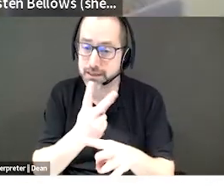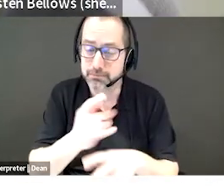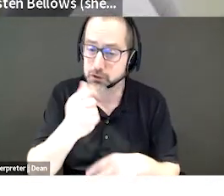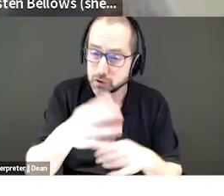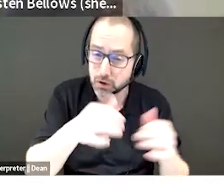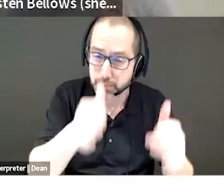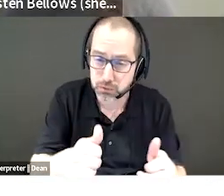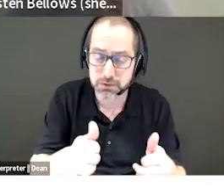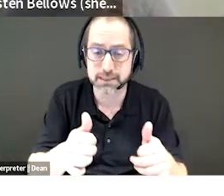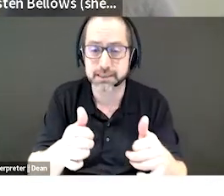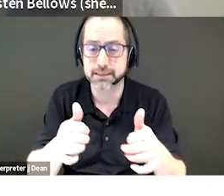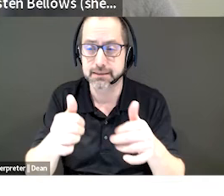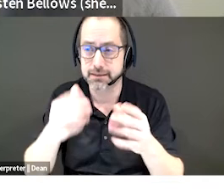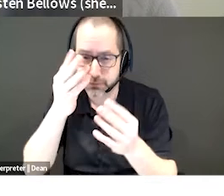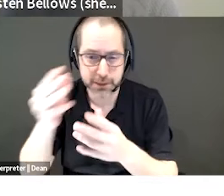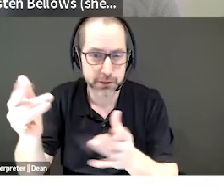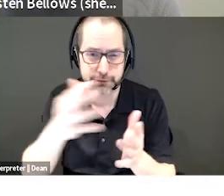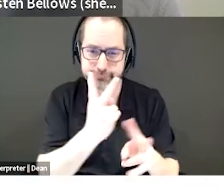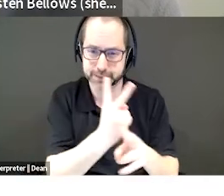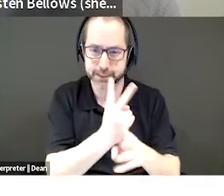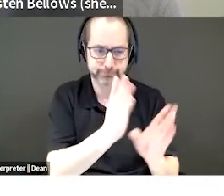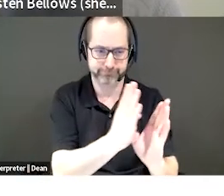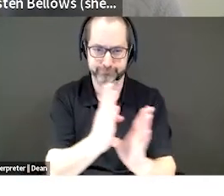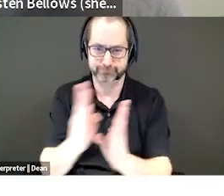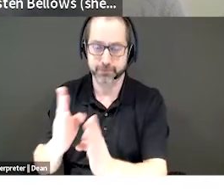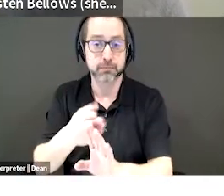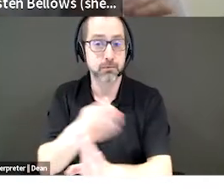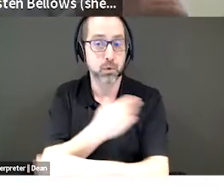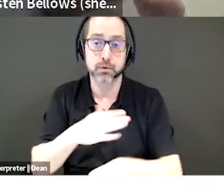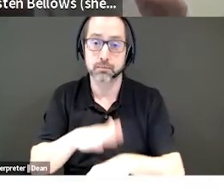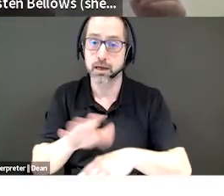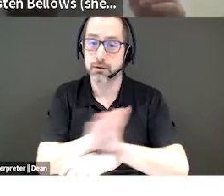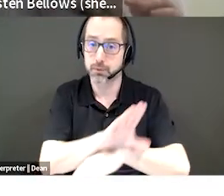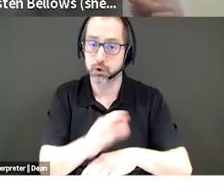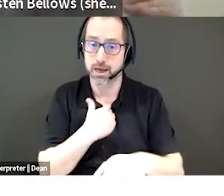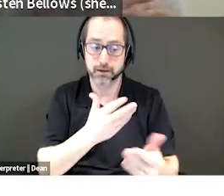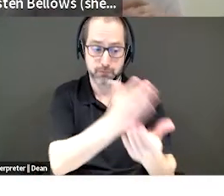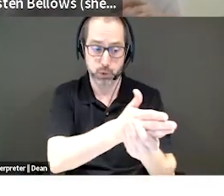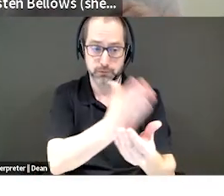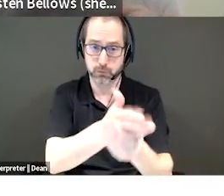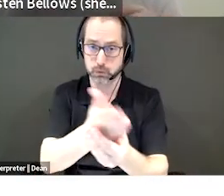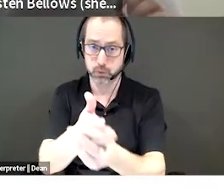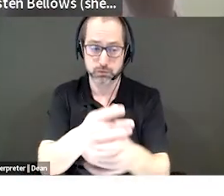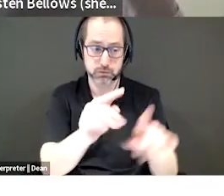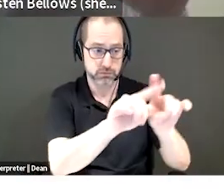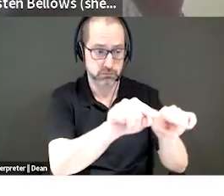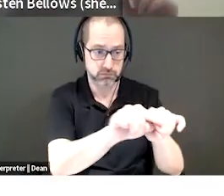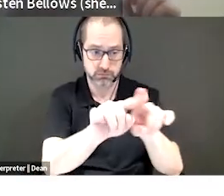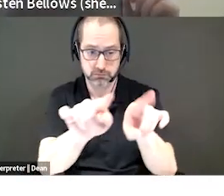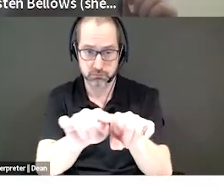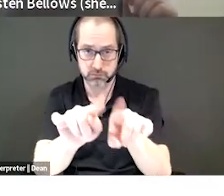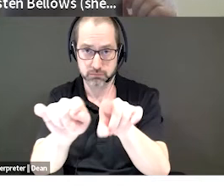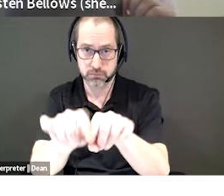I used to, on my computer, have like folders that would be like